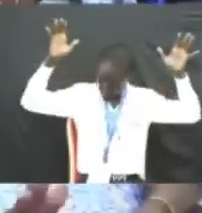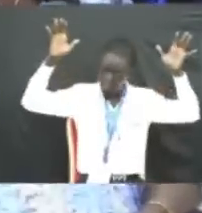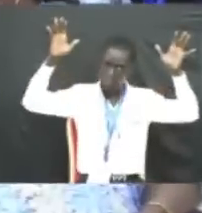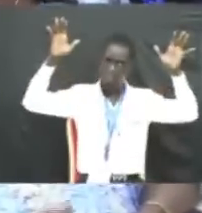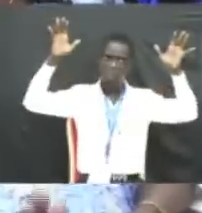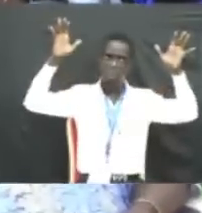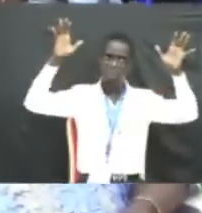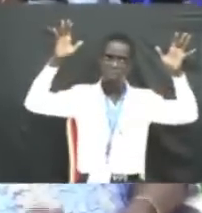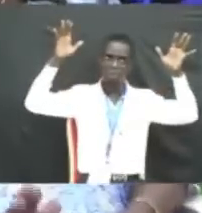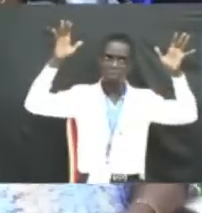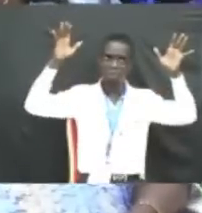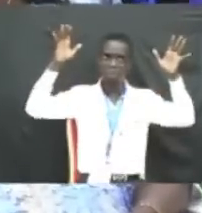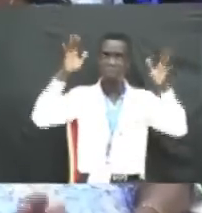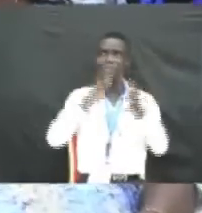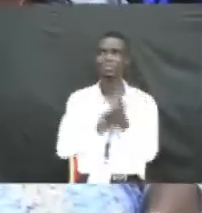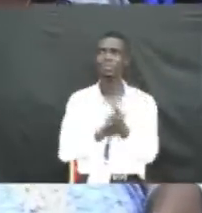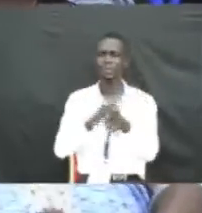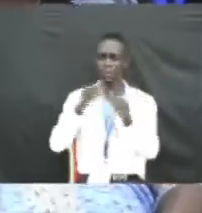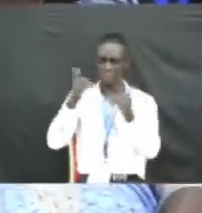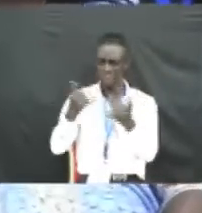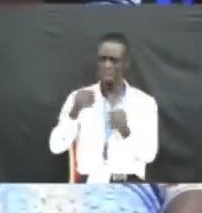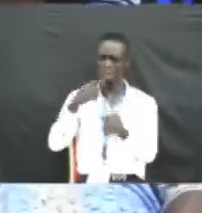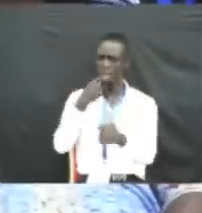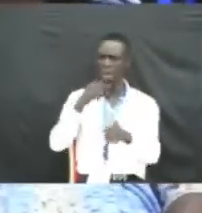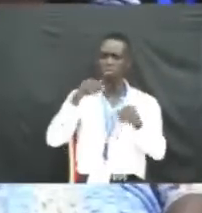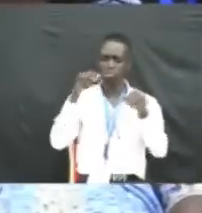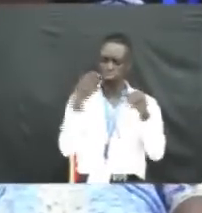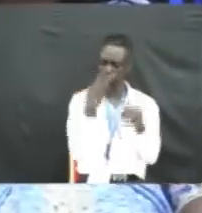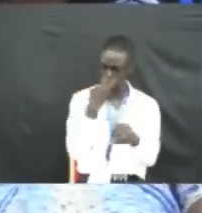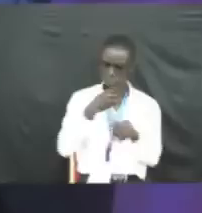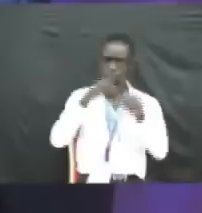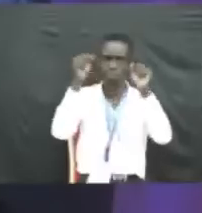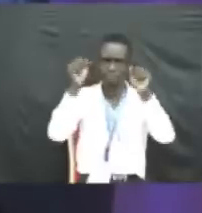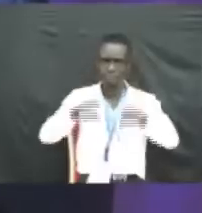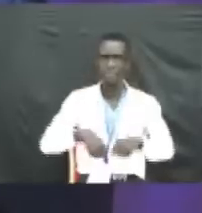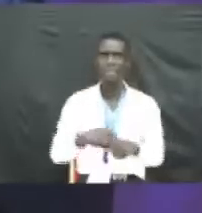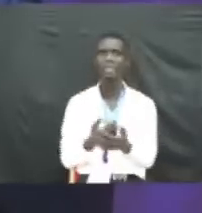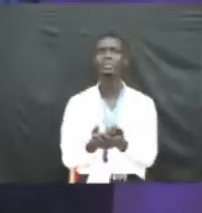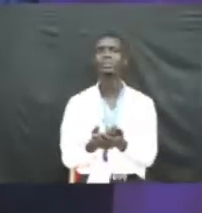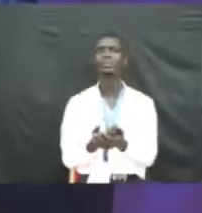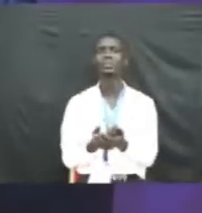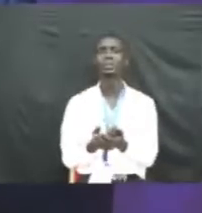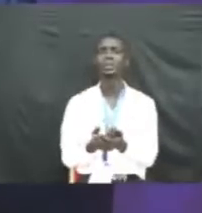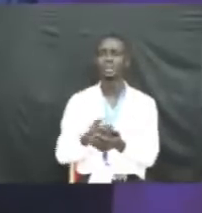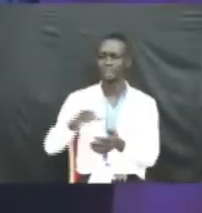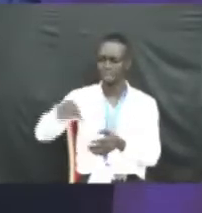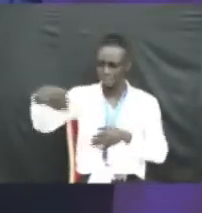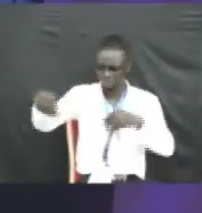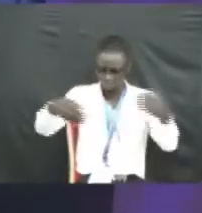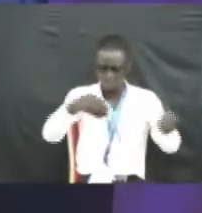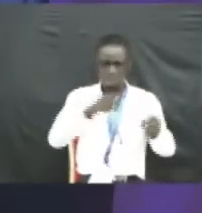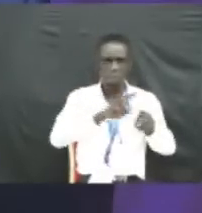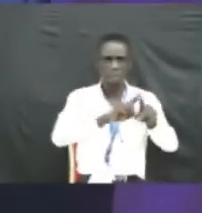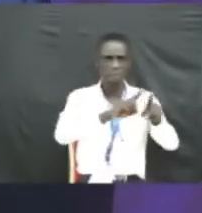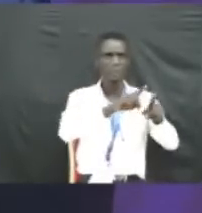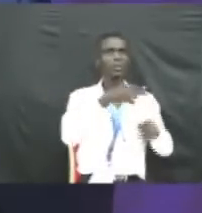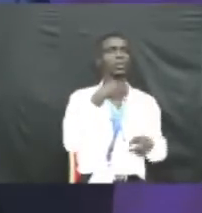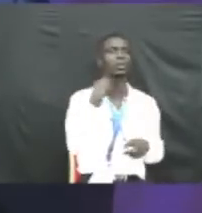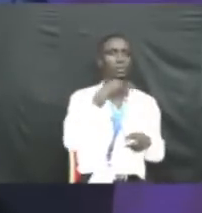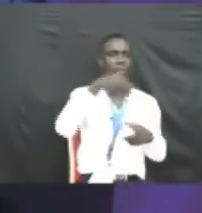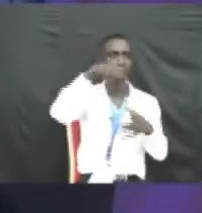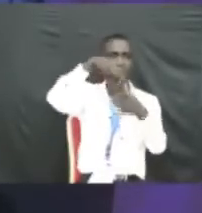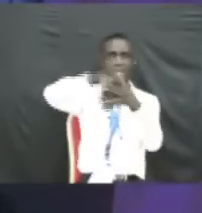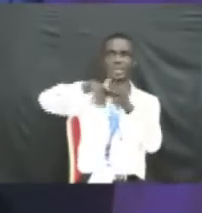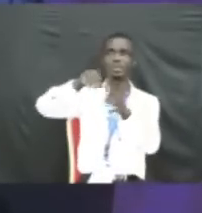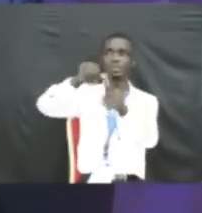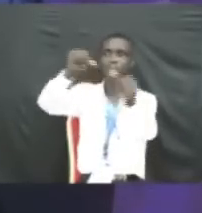with the evidence of speaking in tongues. They have since been assigned to the pastors of their respective locations